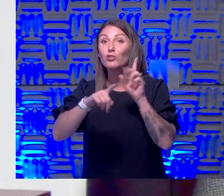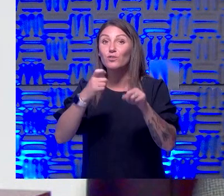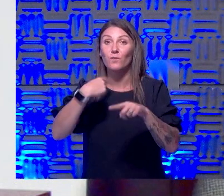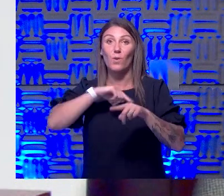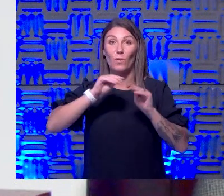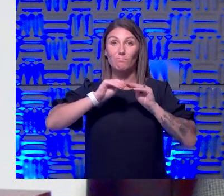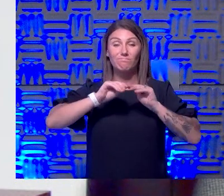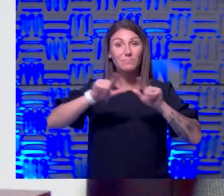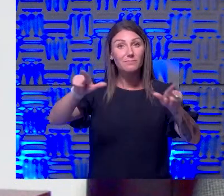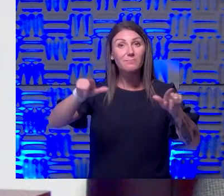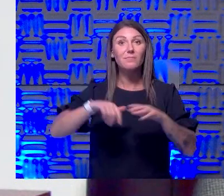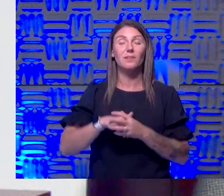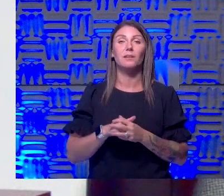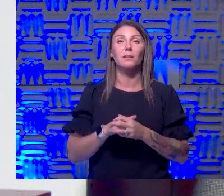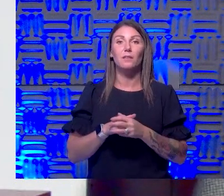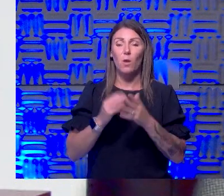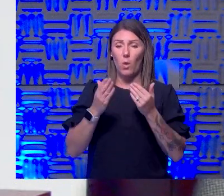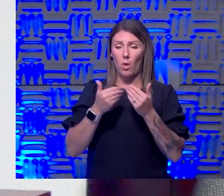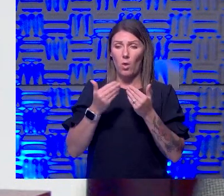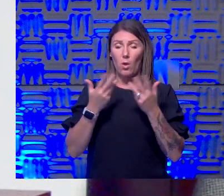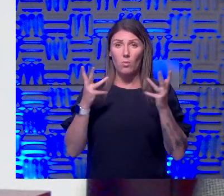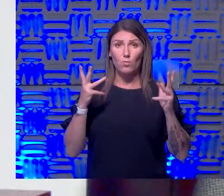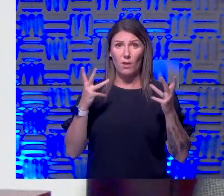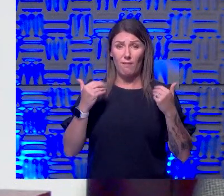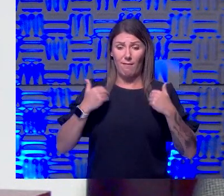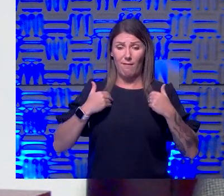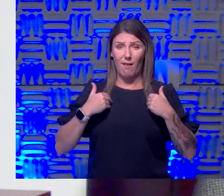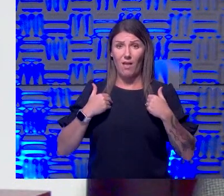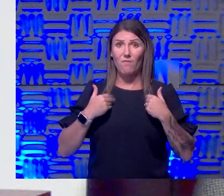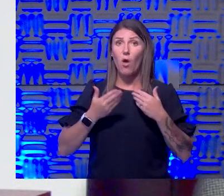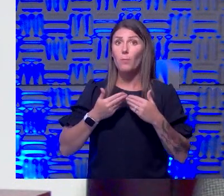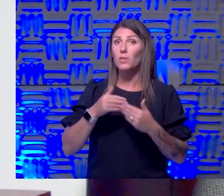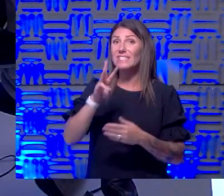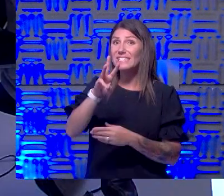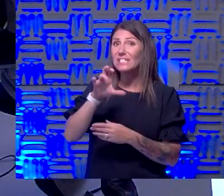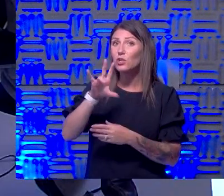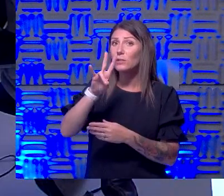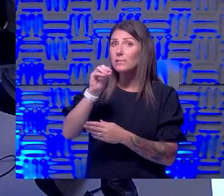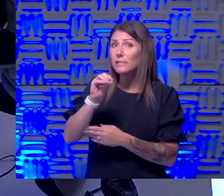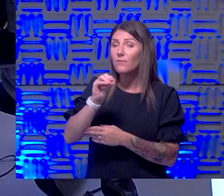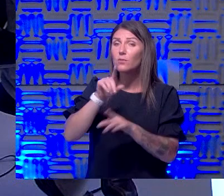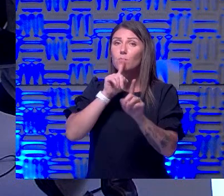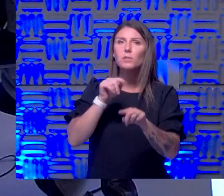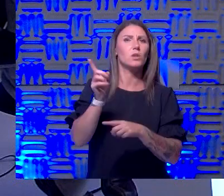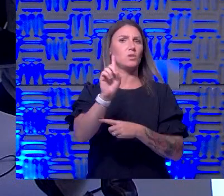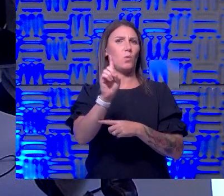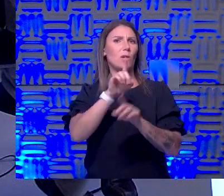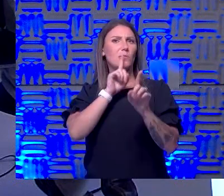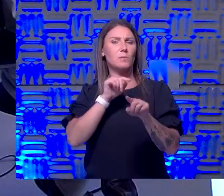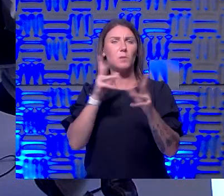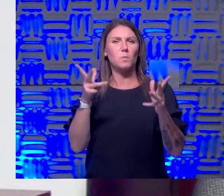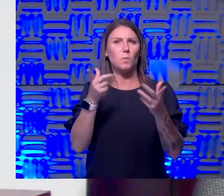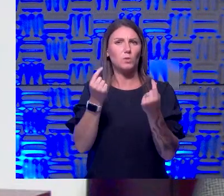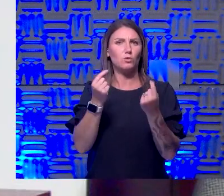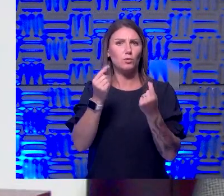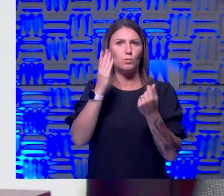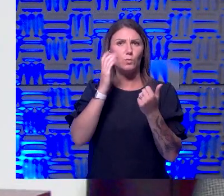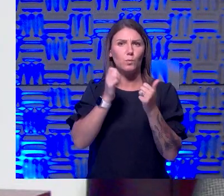out. Already we have almost 670 responses. And where did those responses go? What are you going to do with